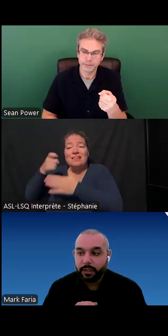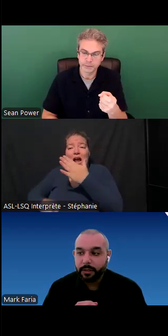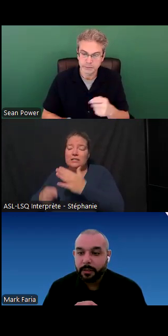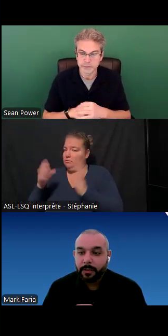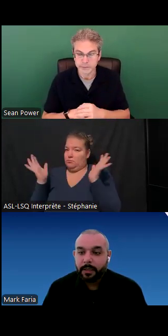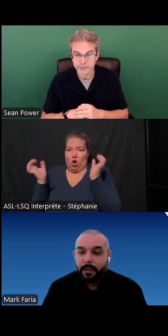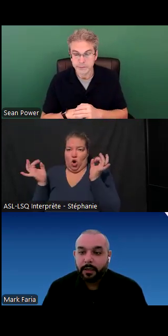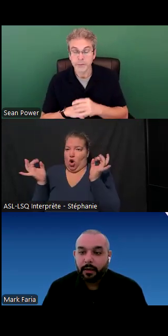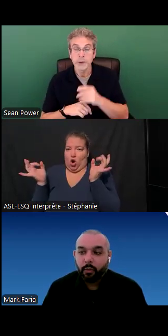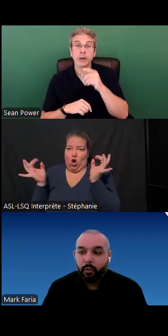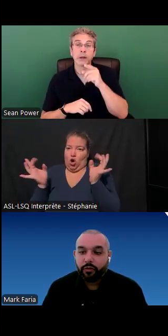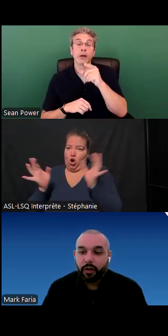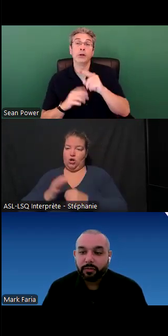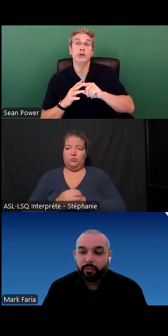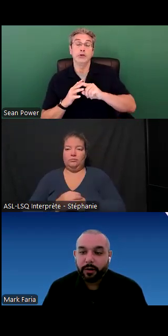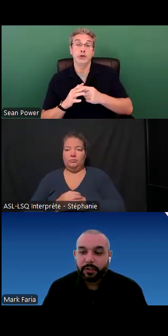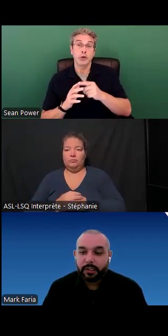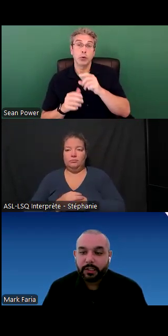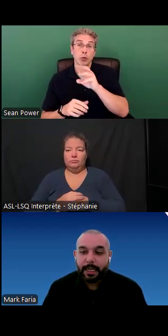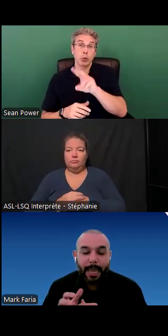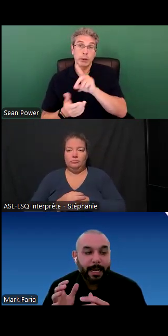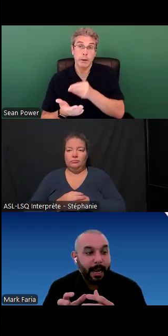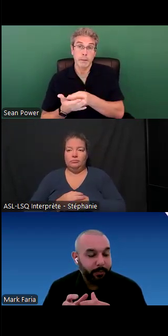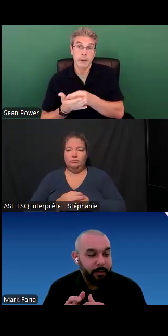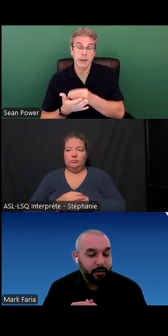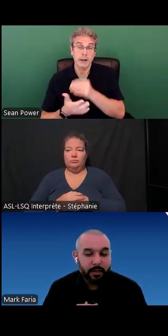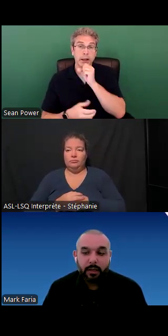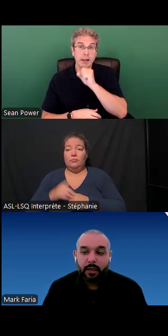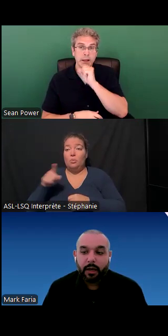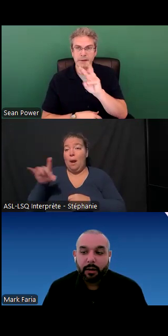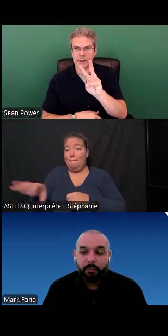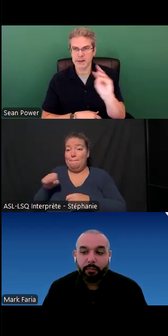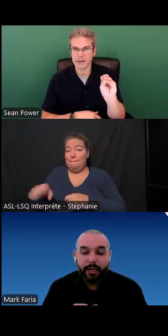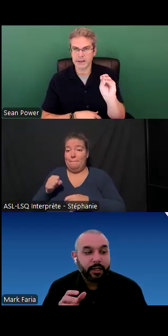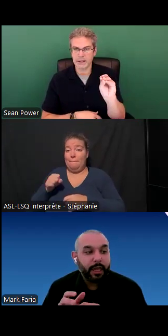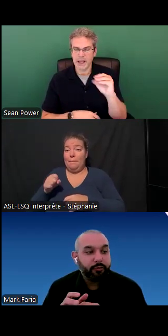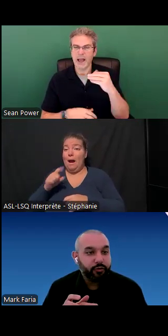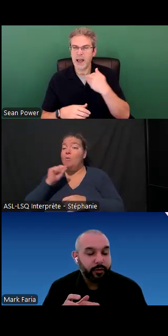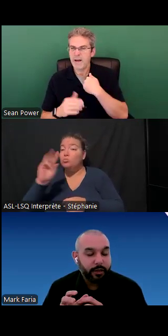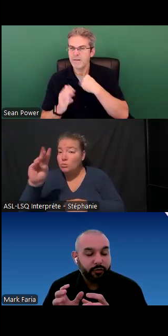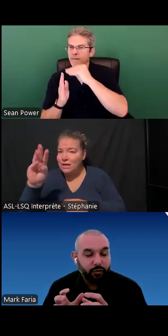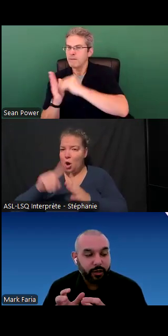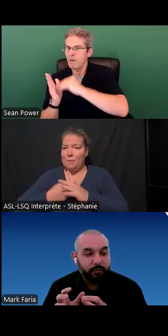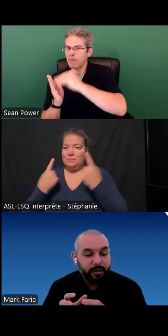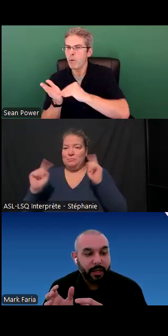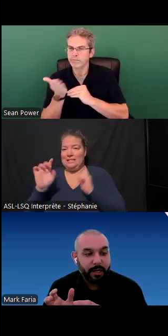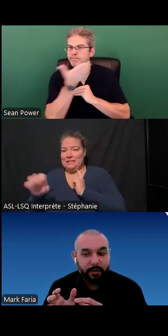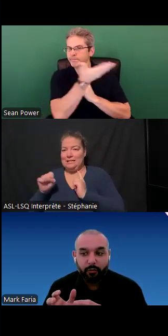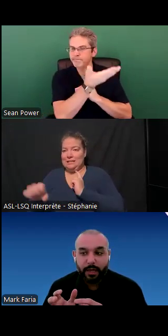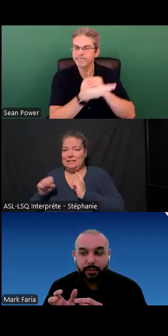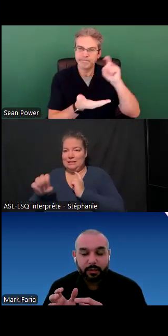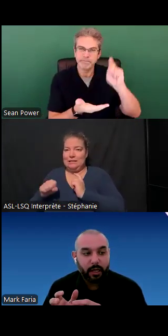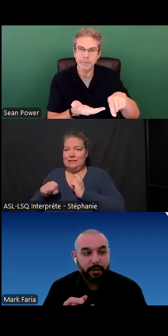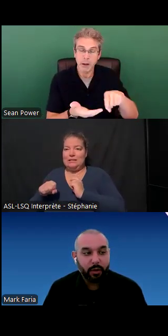guys later. Withdrawals prior to 60 can happen, but it can trigger a repayment